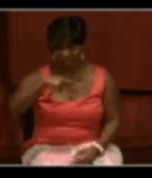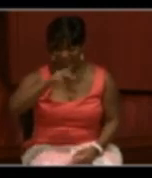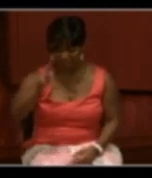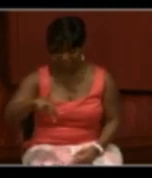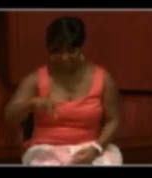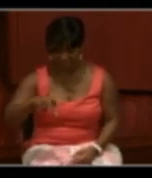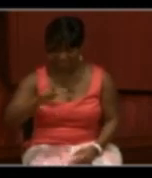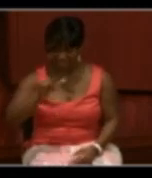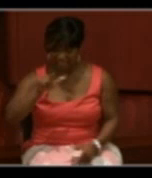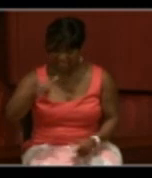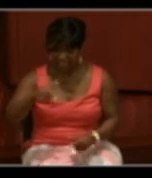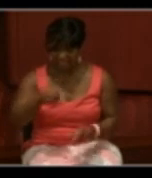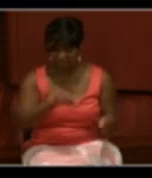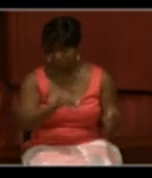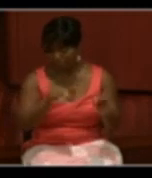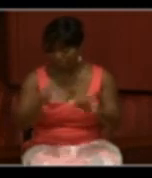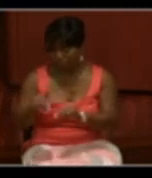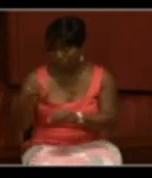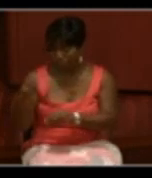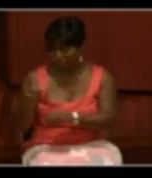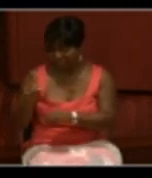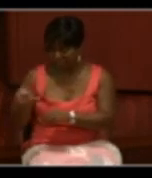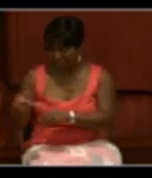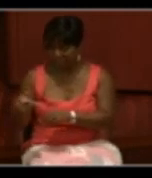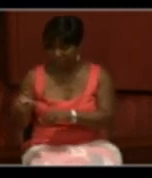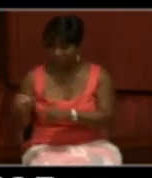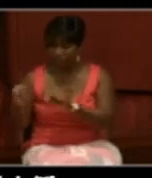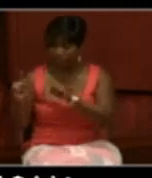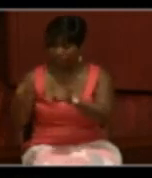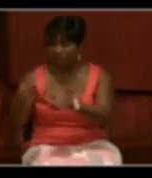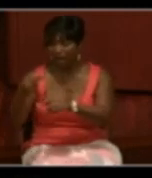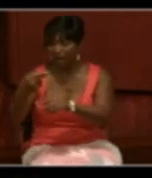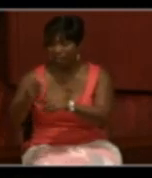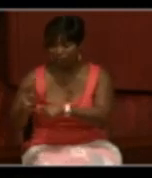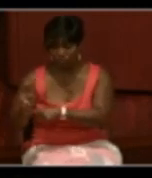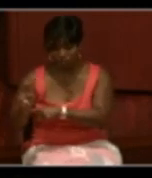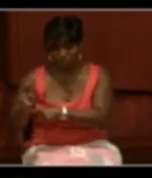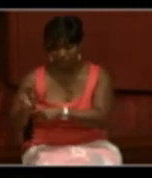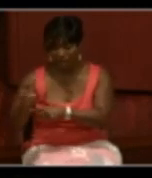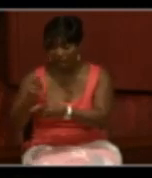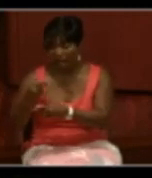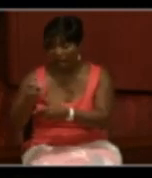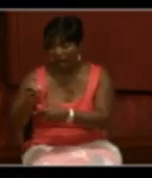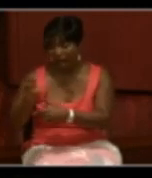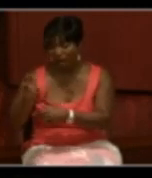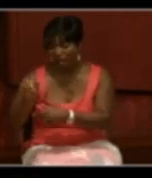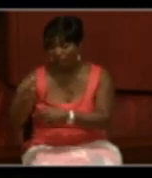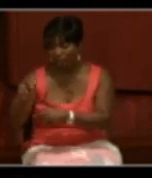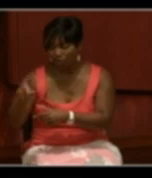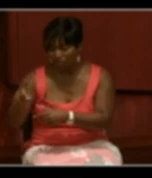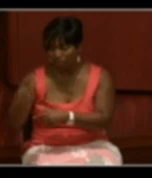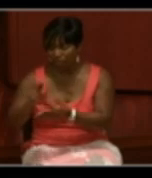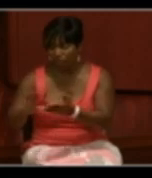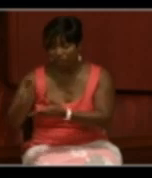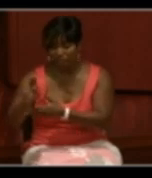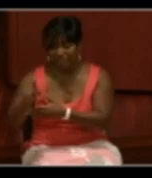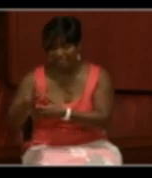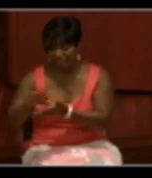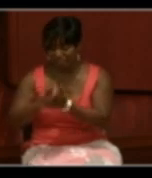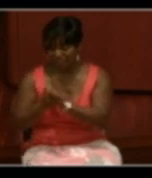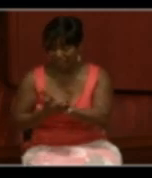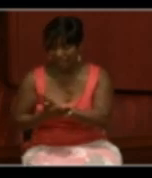He later moved to Washington, D.C. to attend Howard University and became one of the